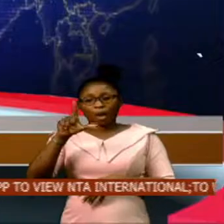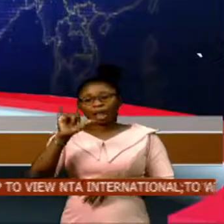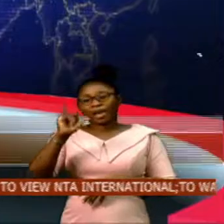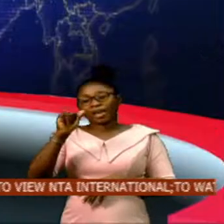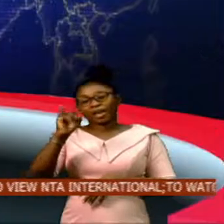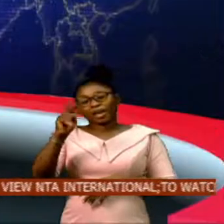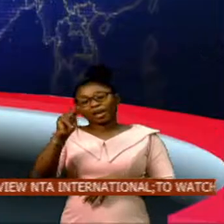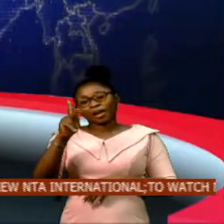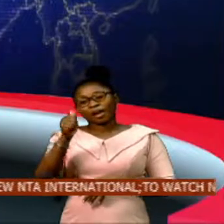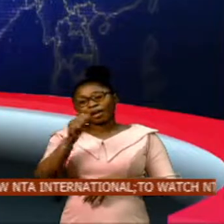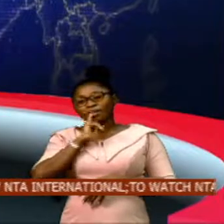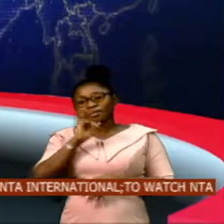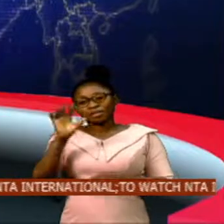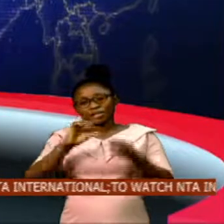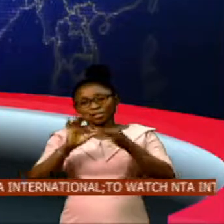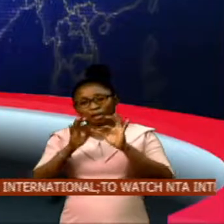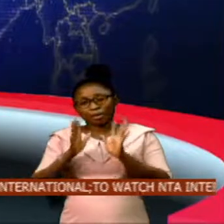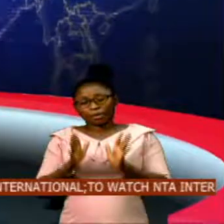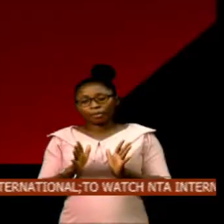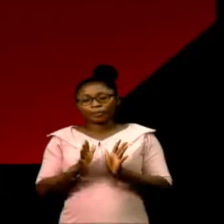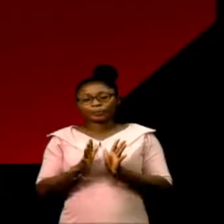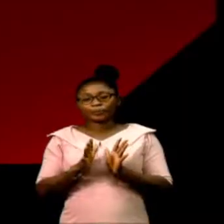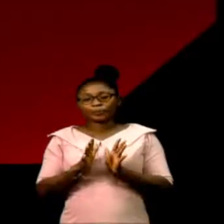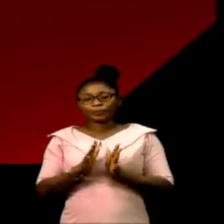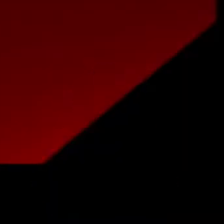the sign language interpreter.